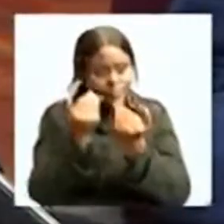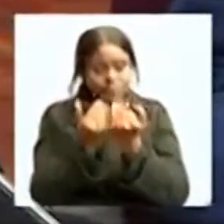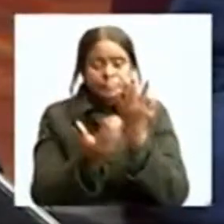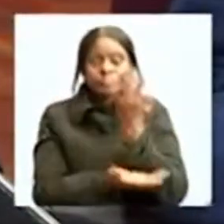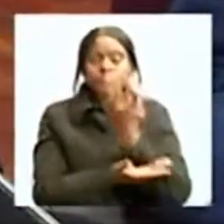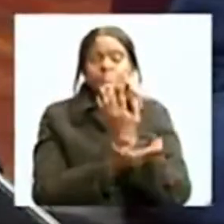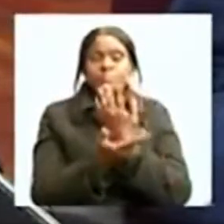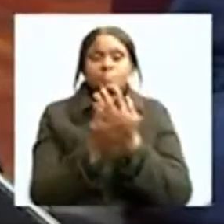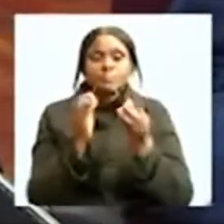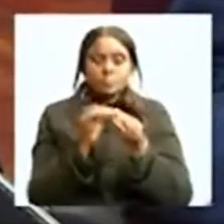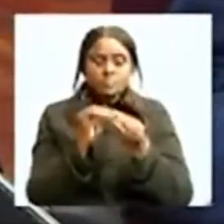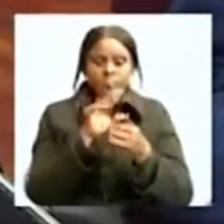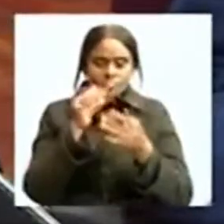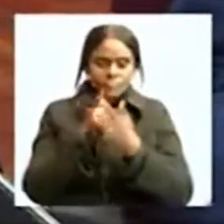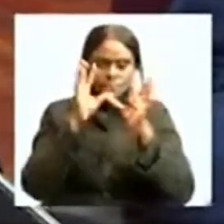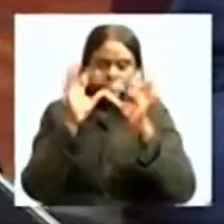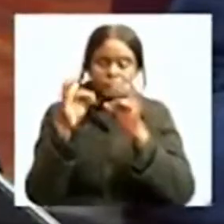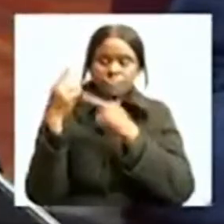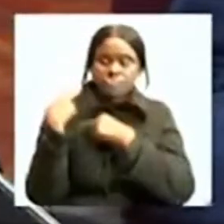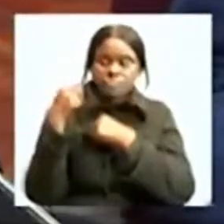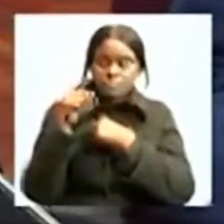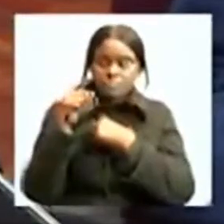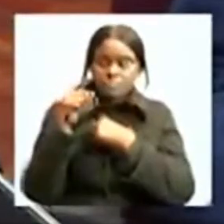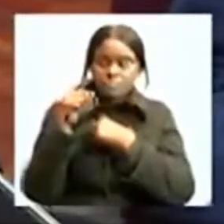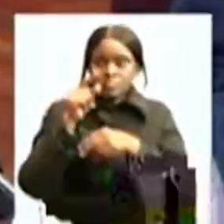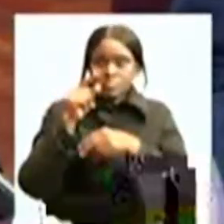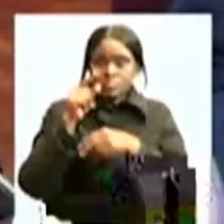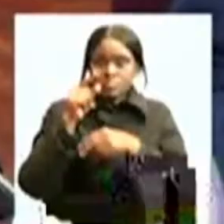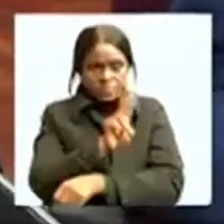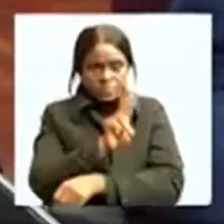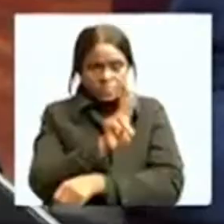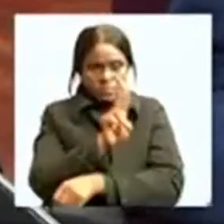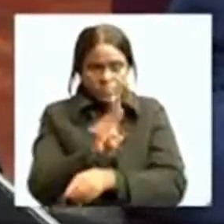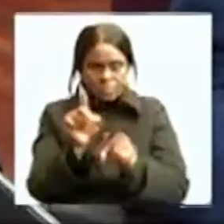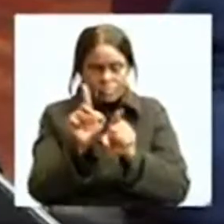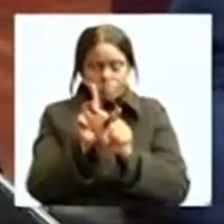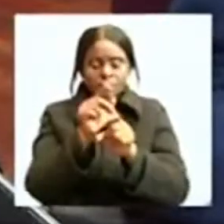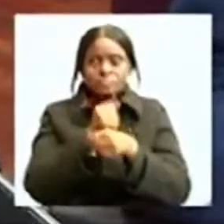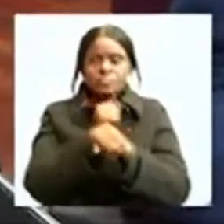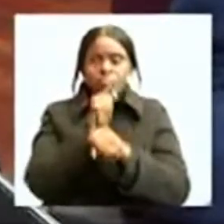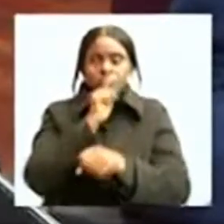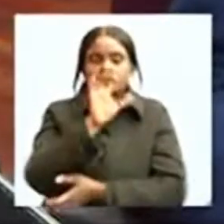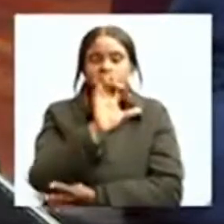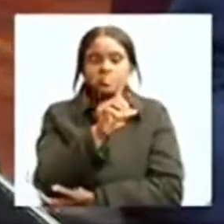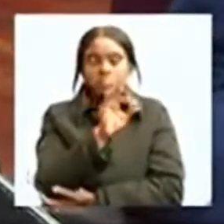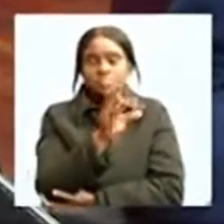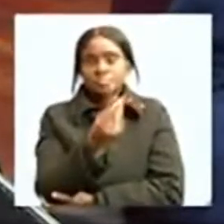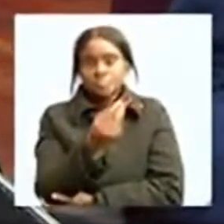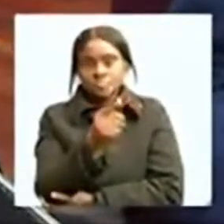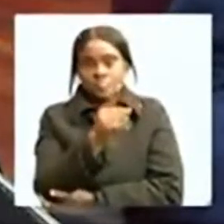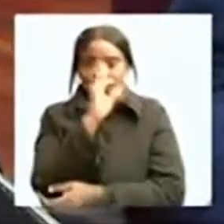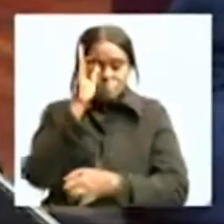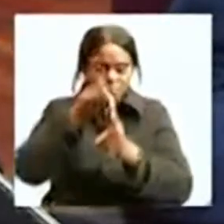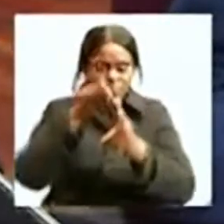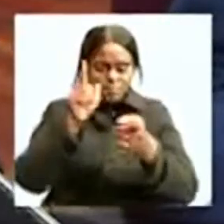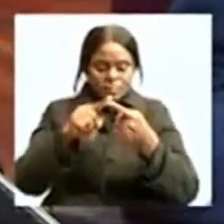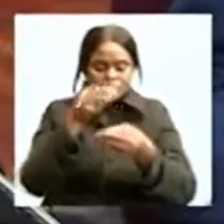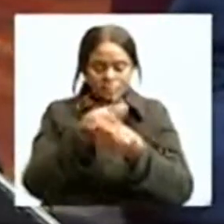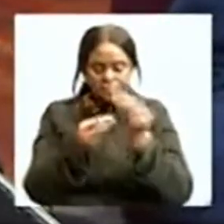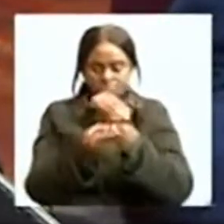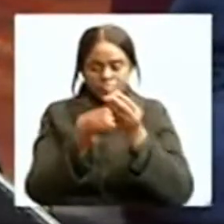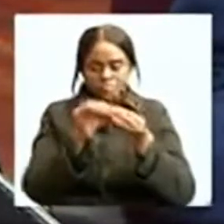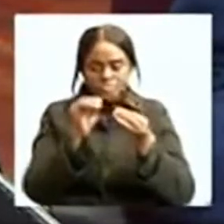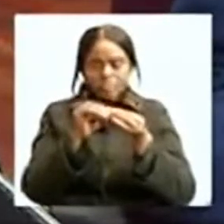enhance accountability, optimize use, and ensure that CDF resources directly contribute